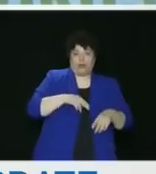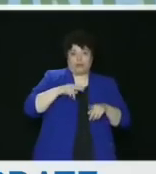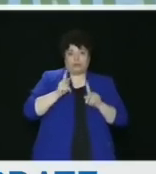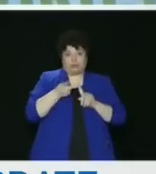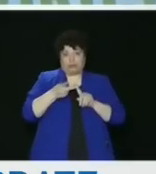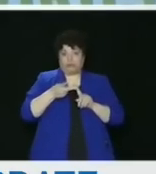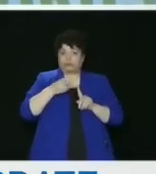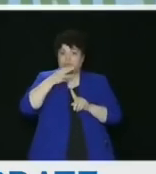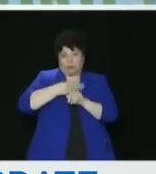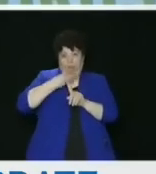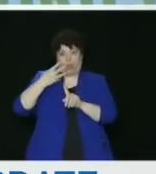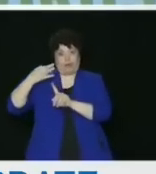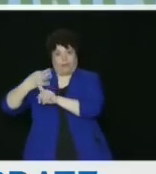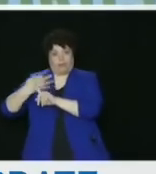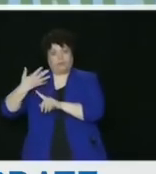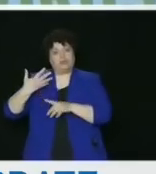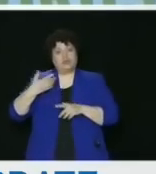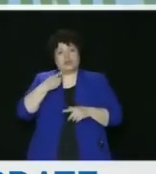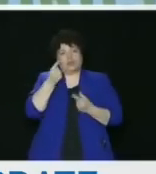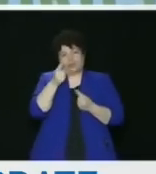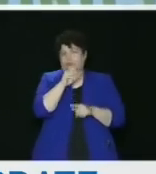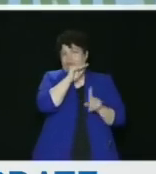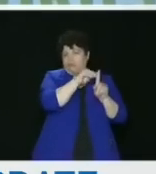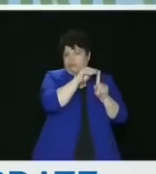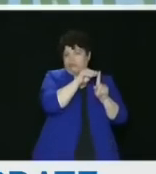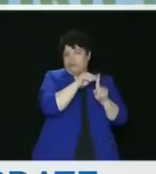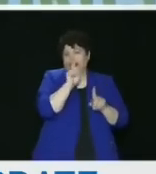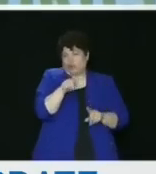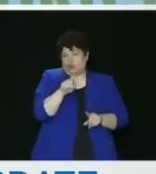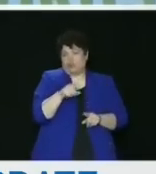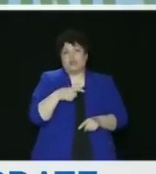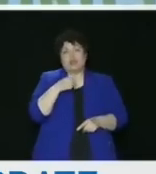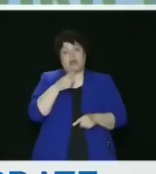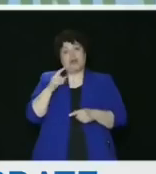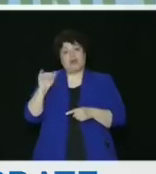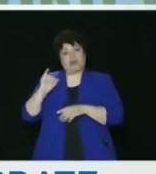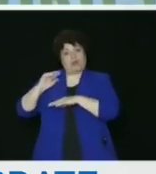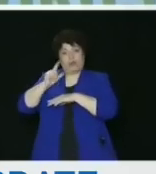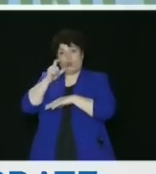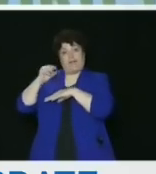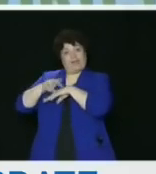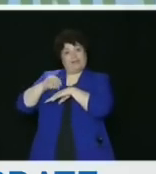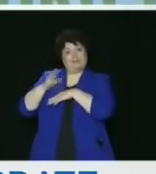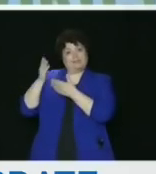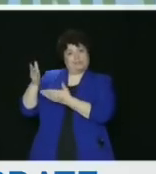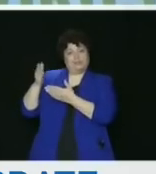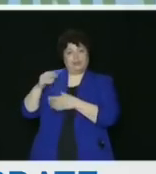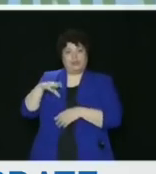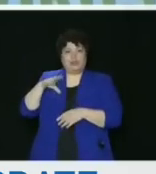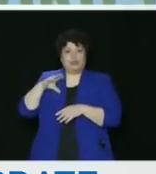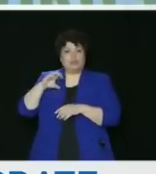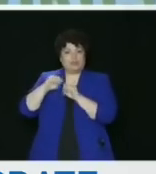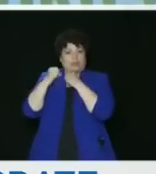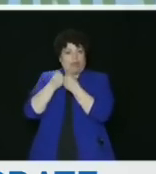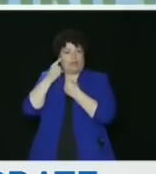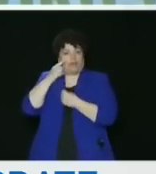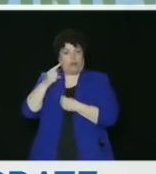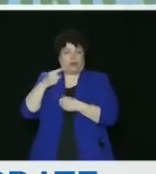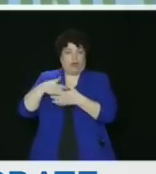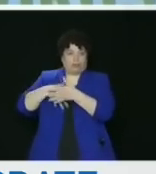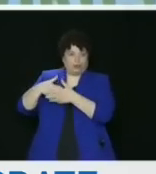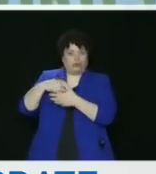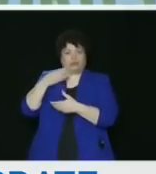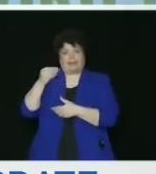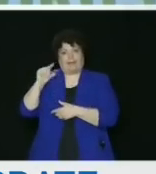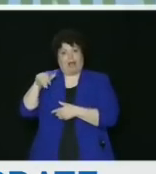Society of Obstetrician and Gynecologist advice as well. Those are credible sources of information, and you should sort of read up